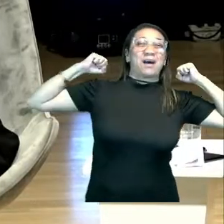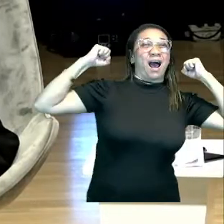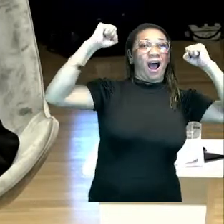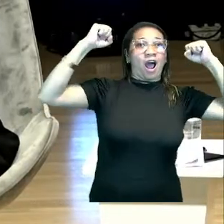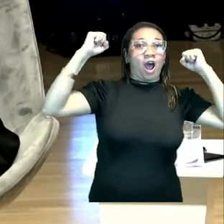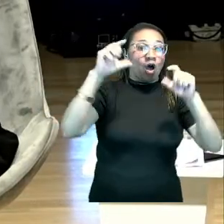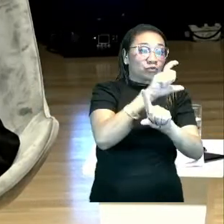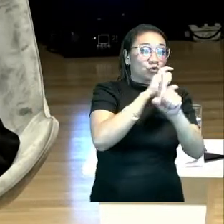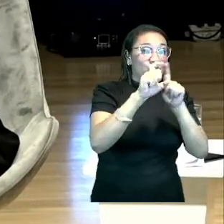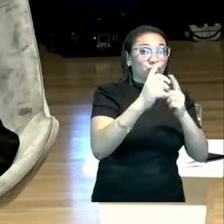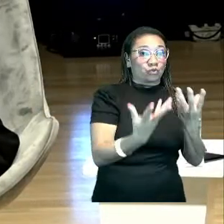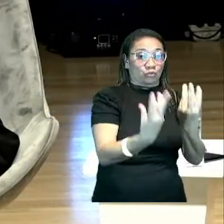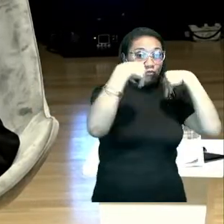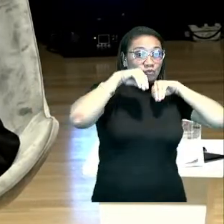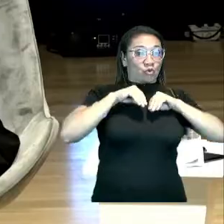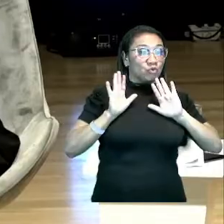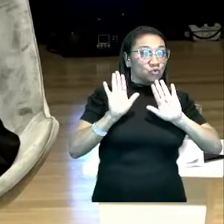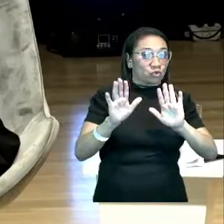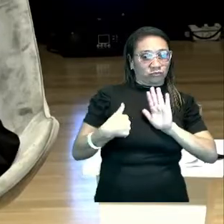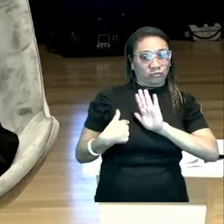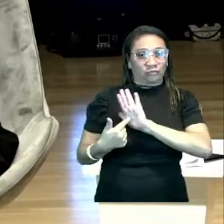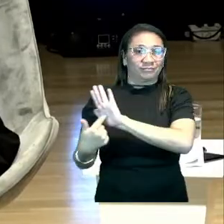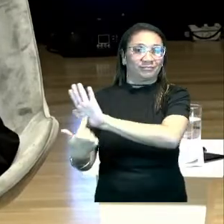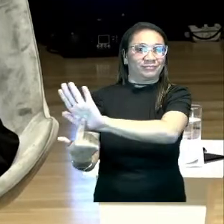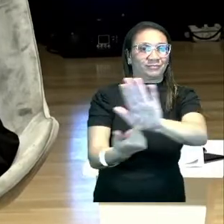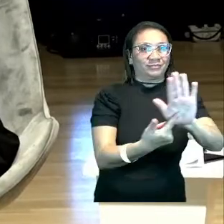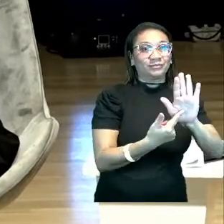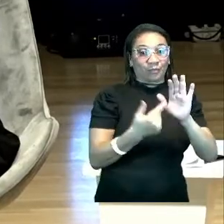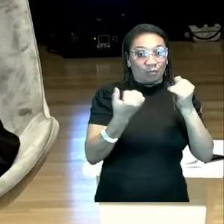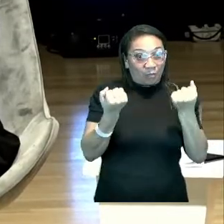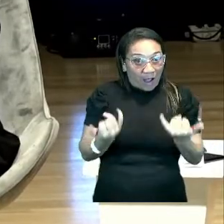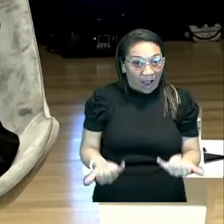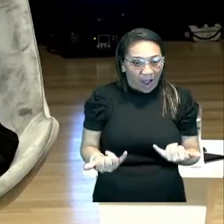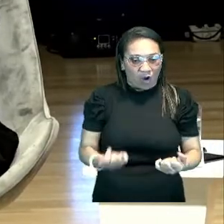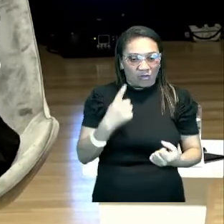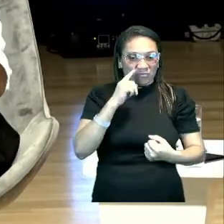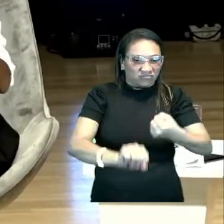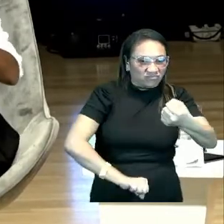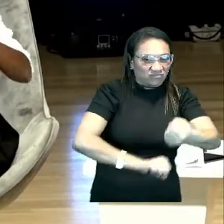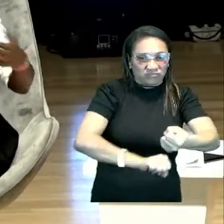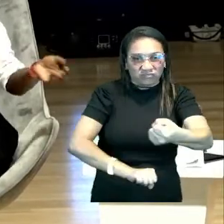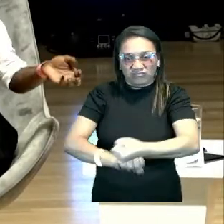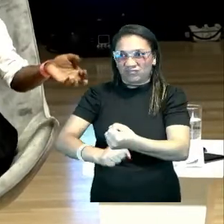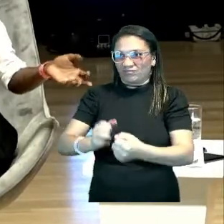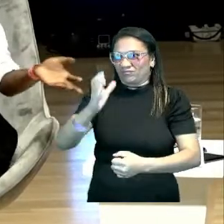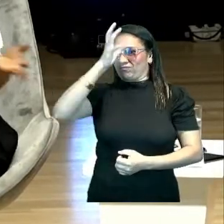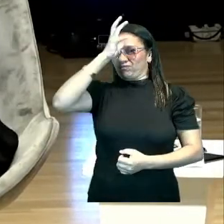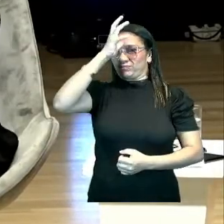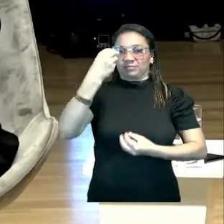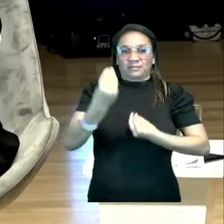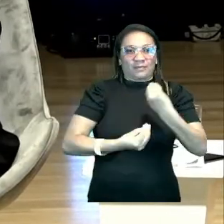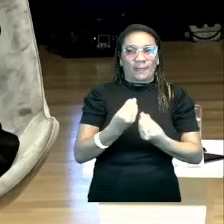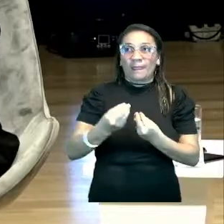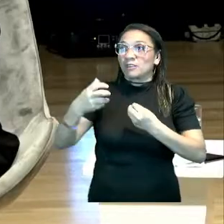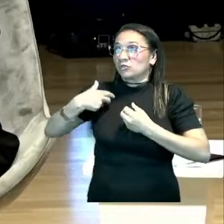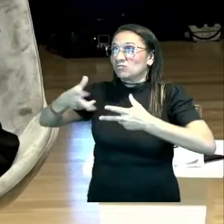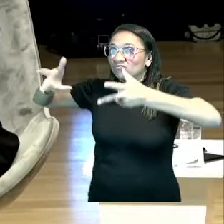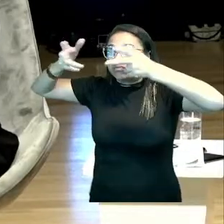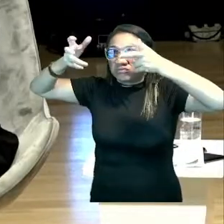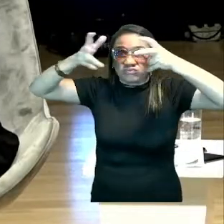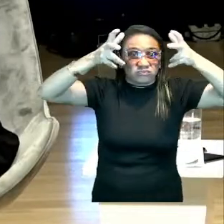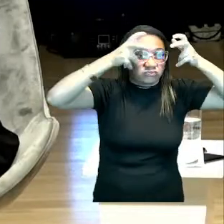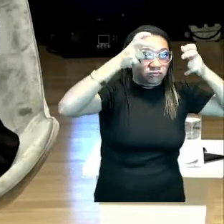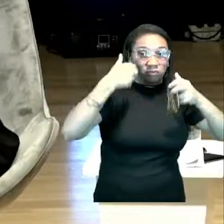singing, and we just heard them. So the artistic work that we do is trying to reinforce the knowledge that we have been able